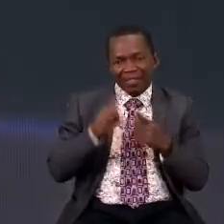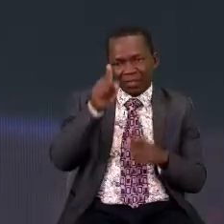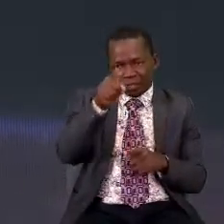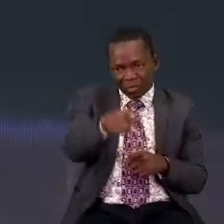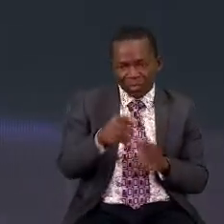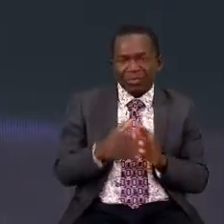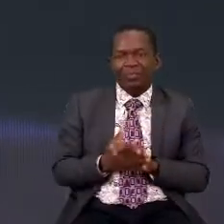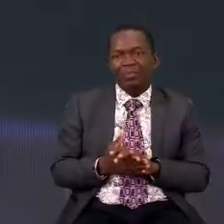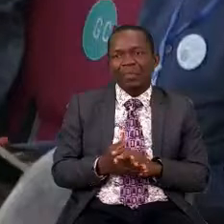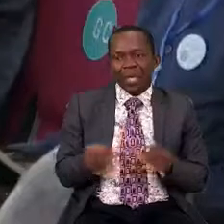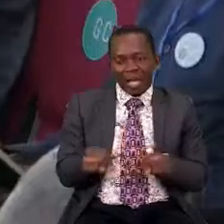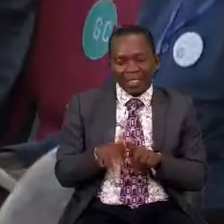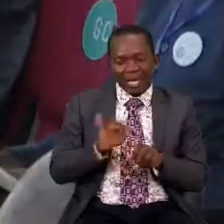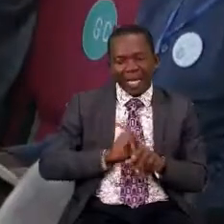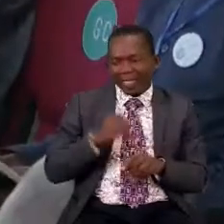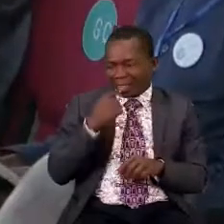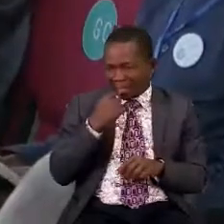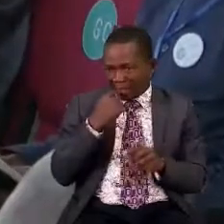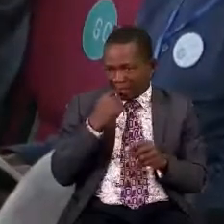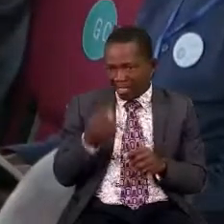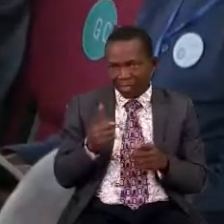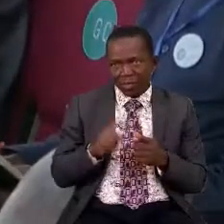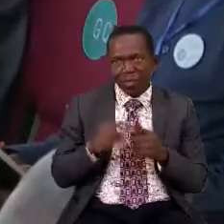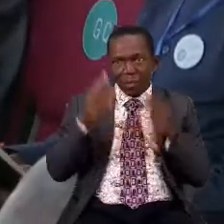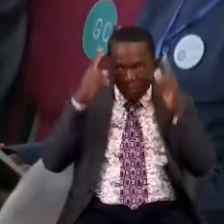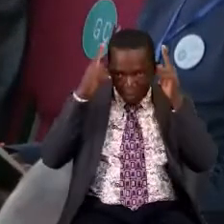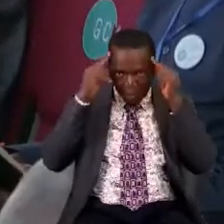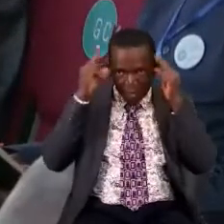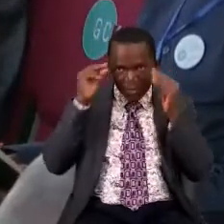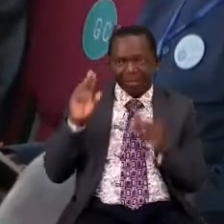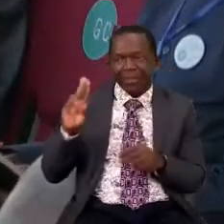5. In verse 5 it says, there shall not